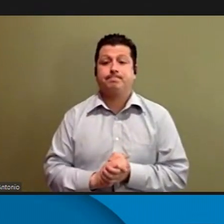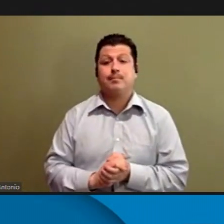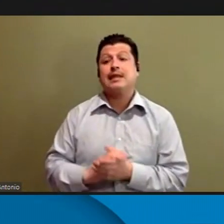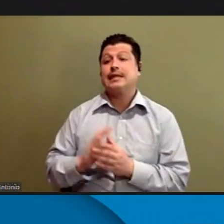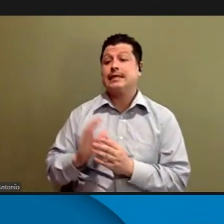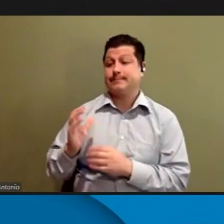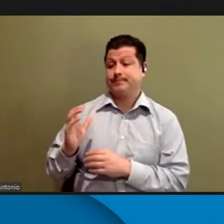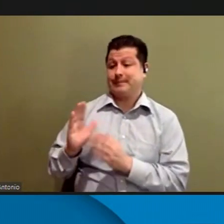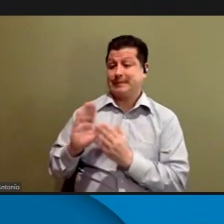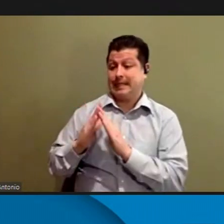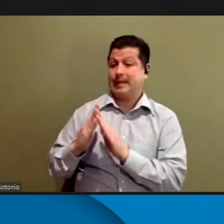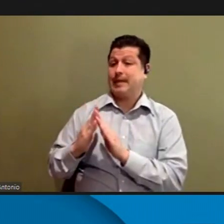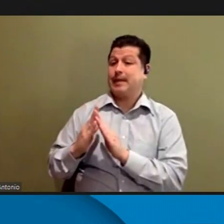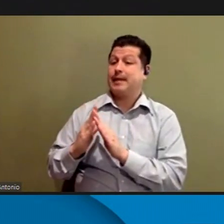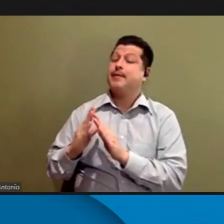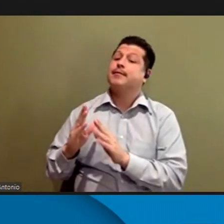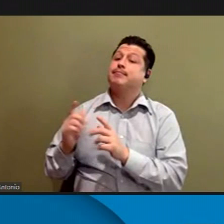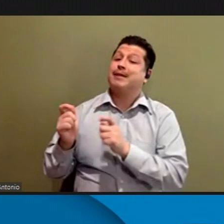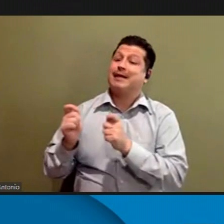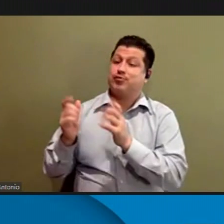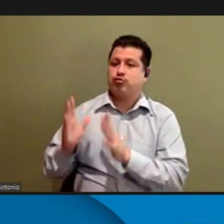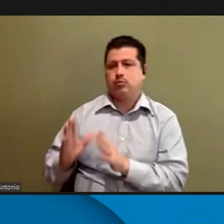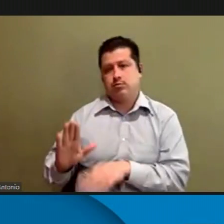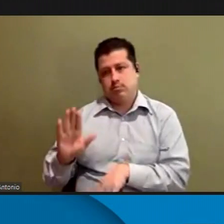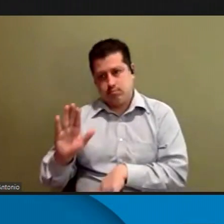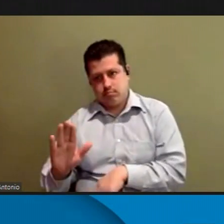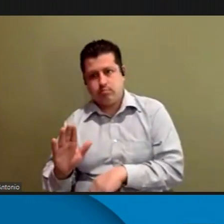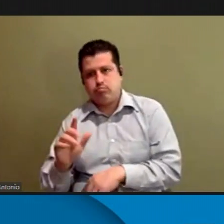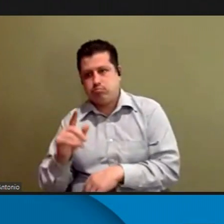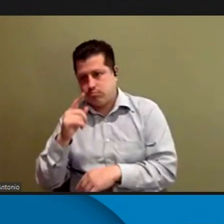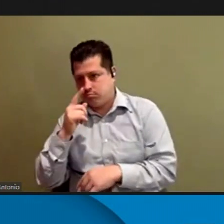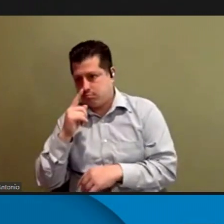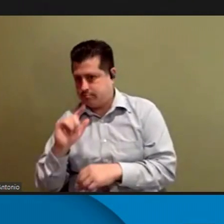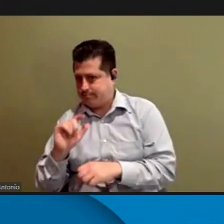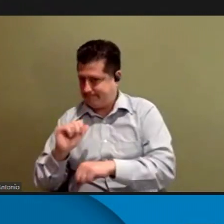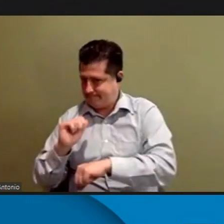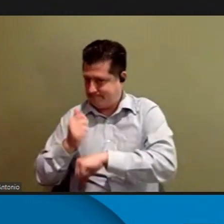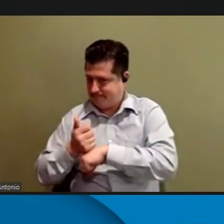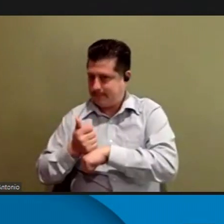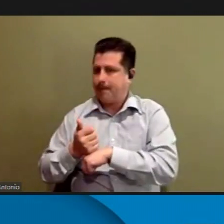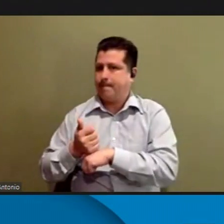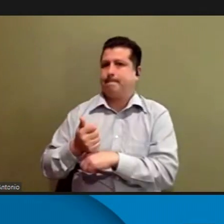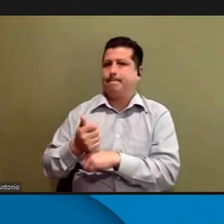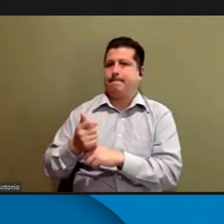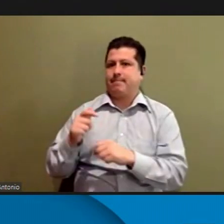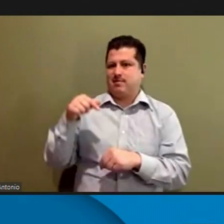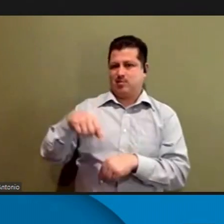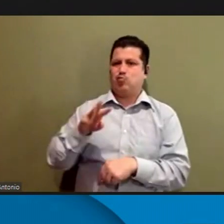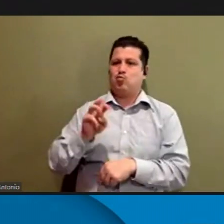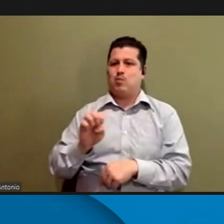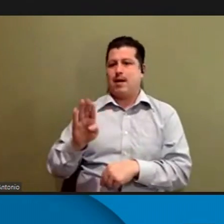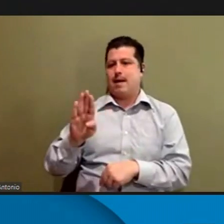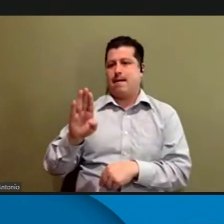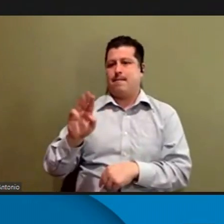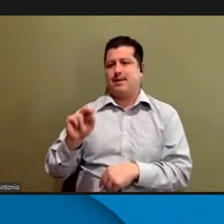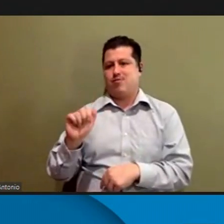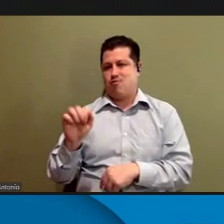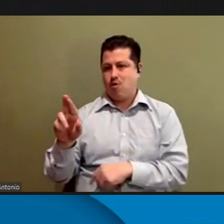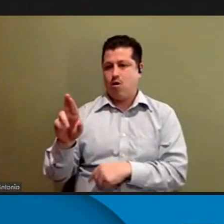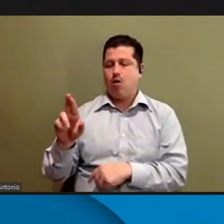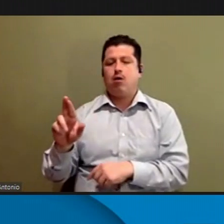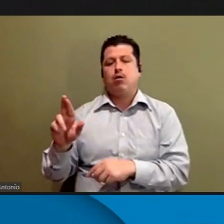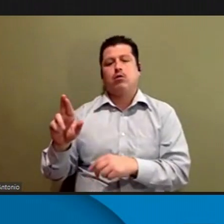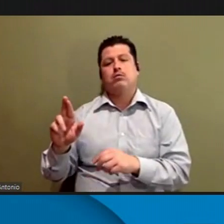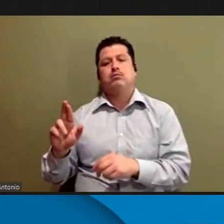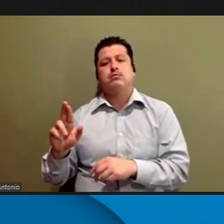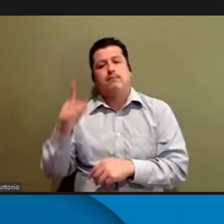this webinar could be on our channel 35 and channel 99 running for those that did not get an opportunity to participate